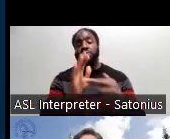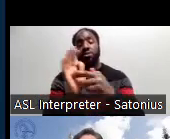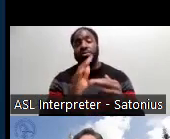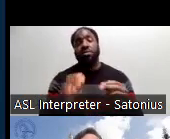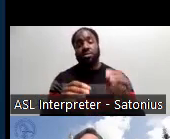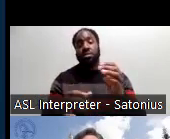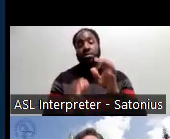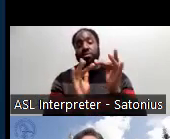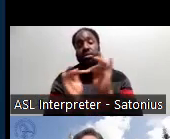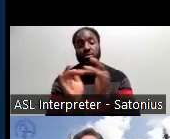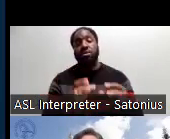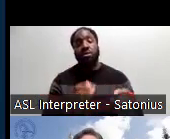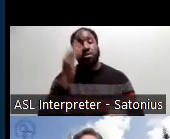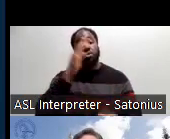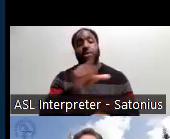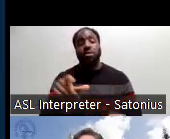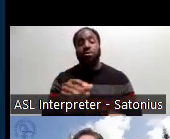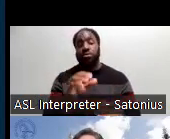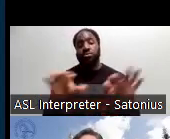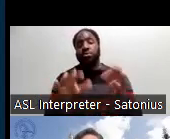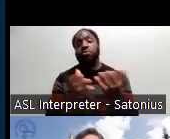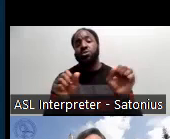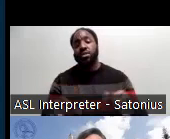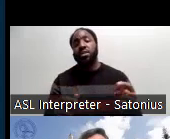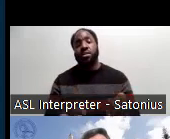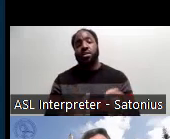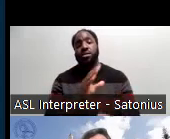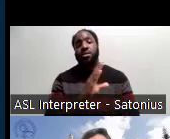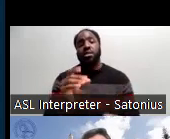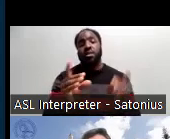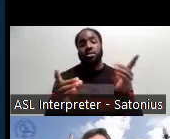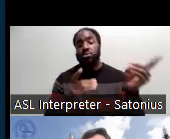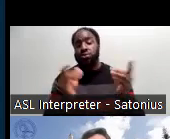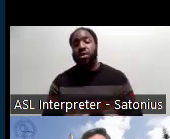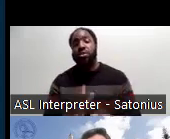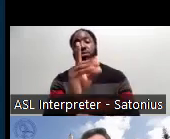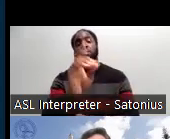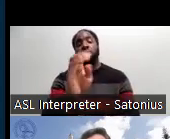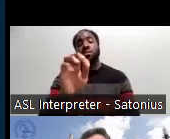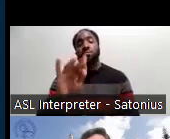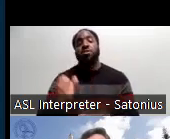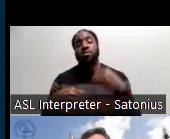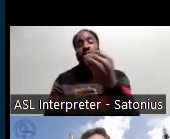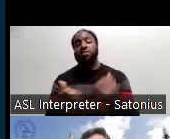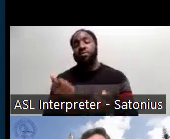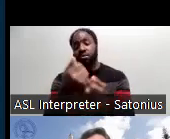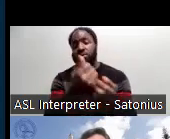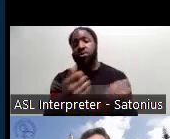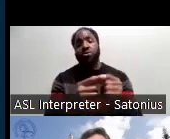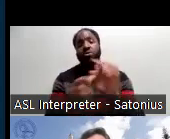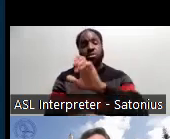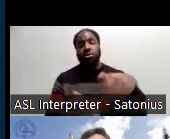thank, I know all of you are doing all you can, and of course, Director Damaris getting out resources to the entire cabinet work group and the entire